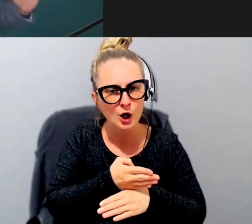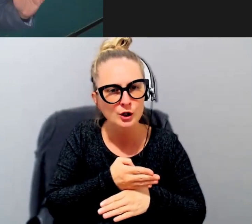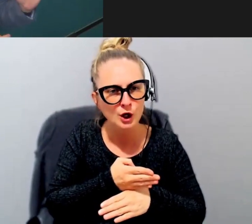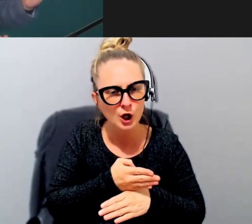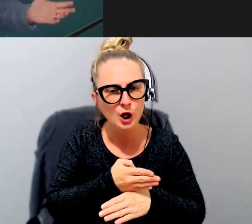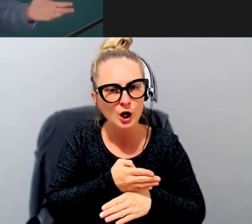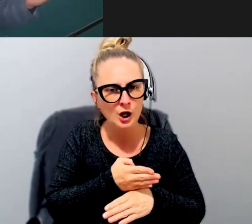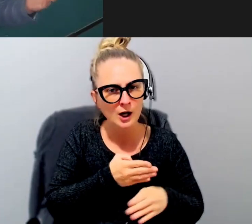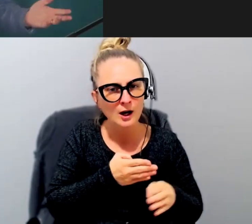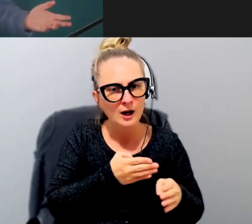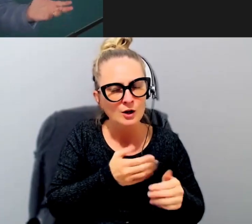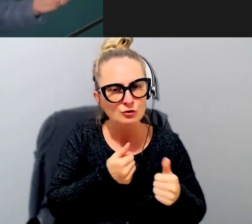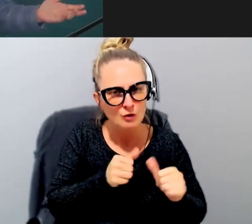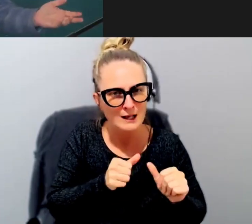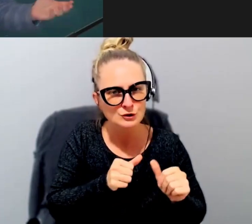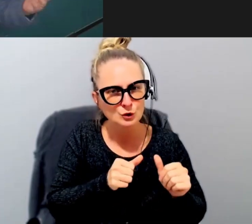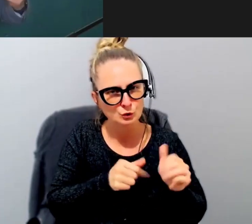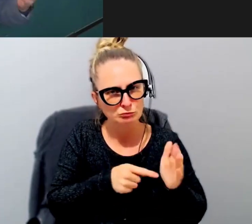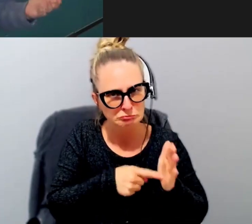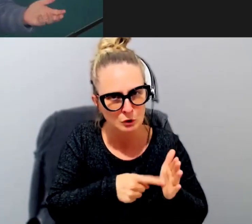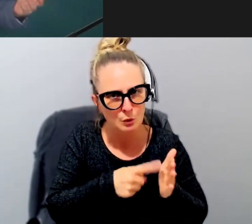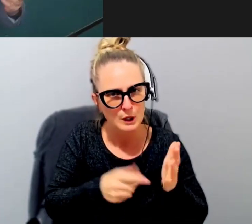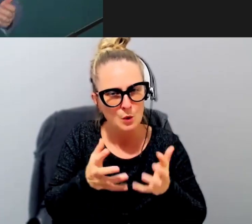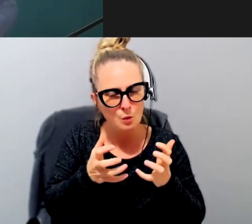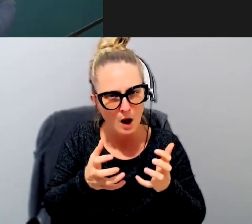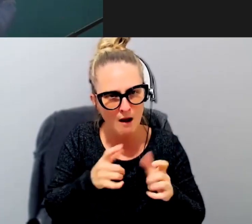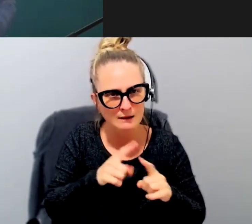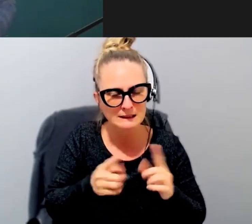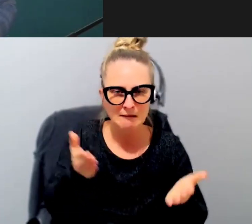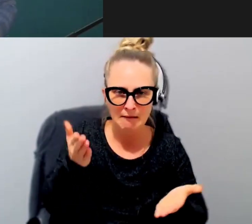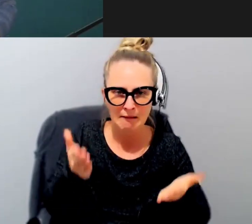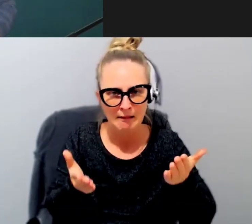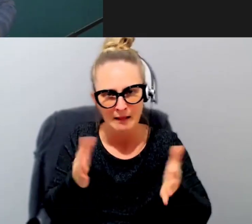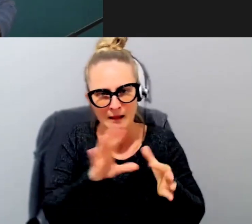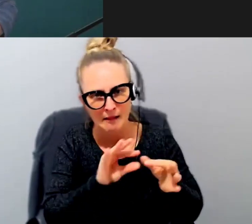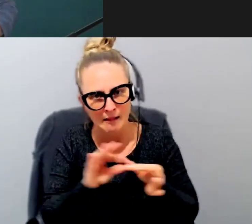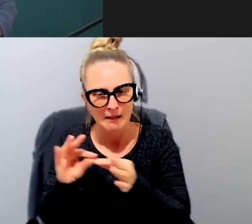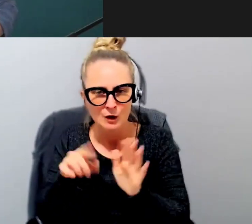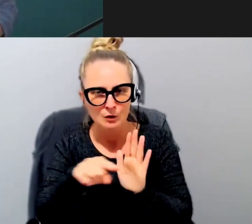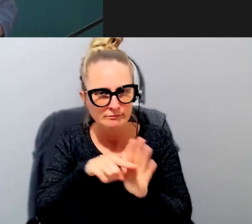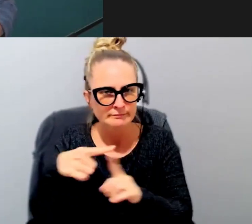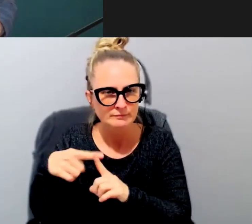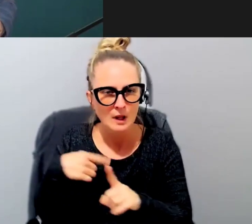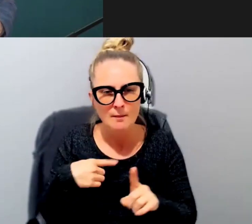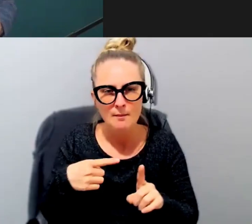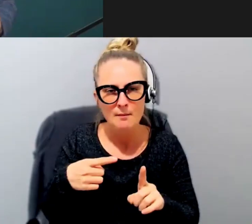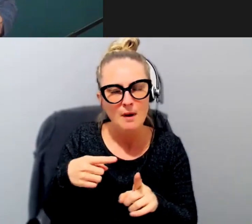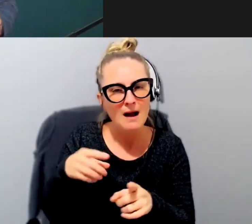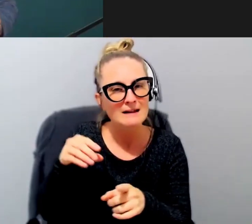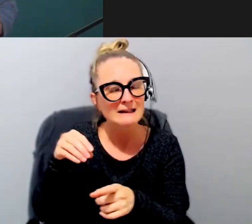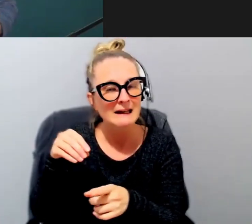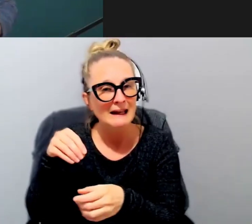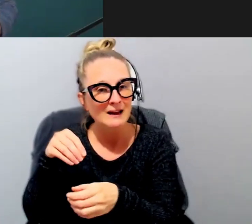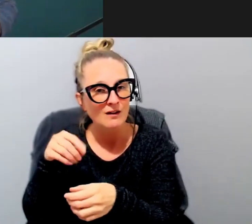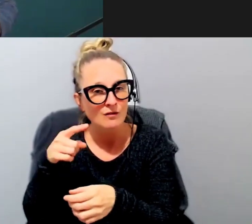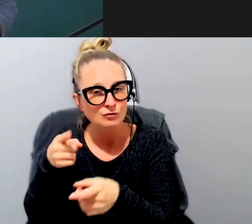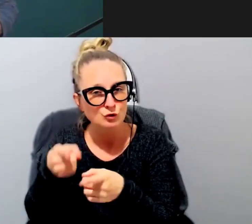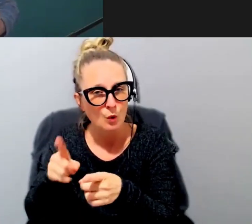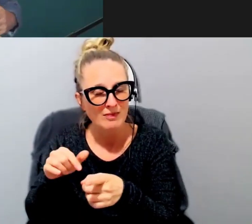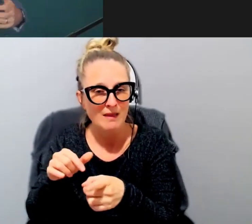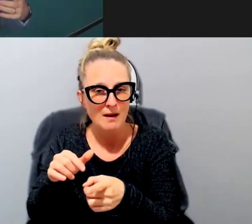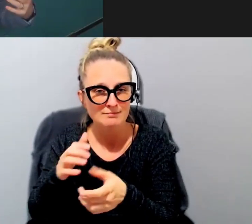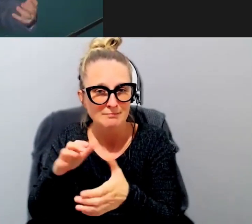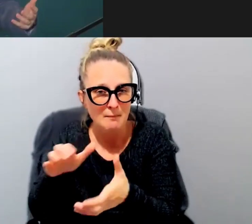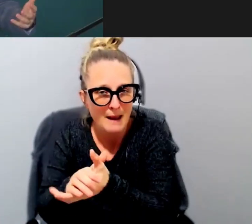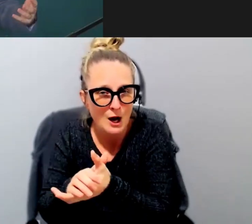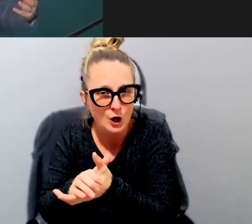each time he does a little spiel about on the one hand, on the other hand, and then with the intermarriage though, there was no other hand. And what was so remarkable was when this